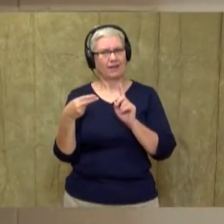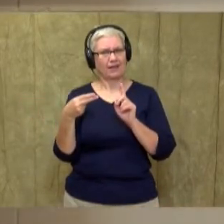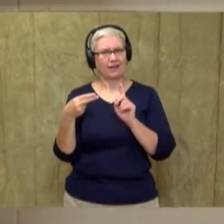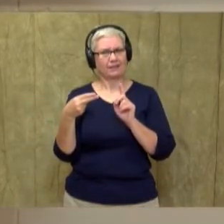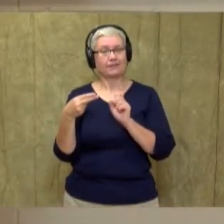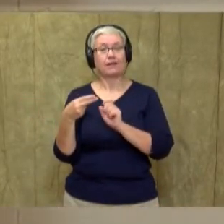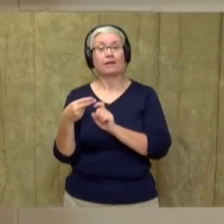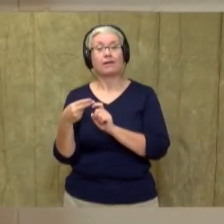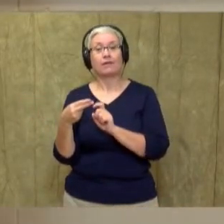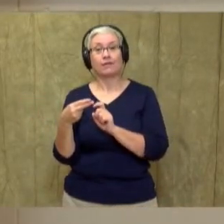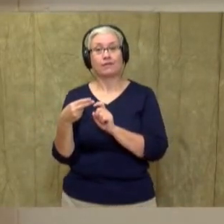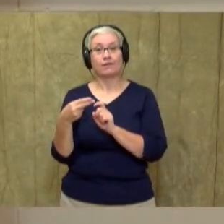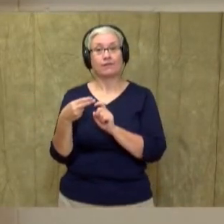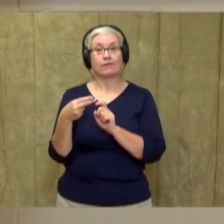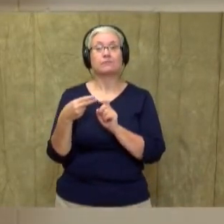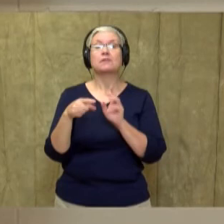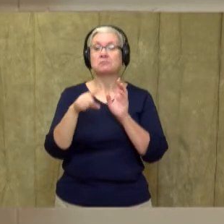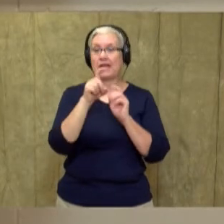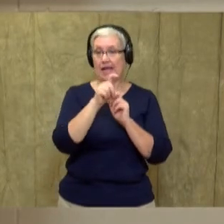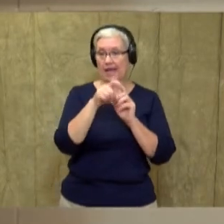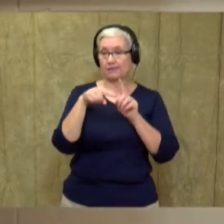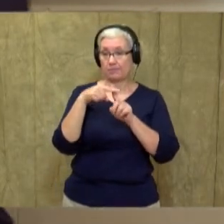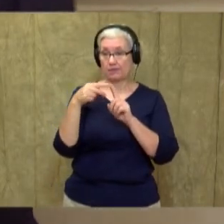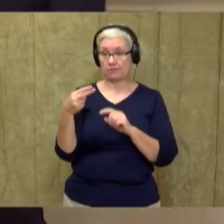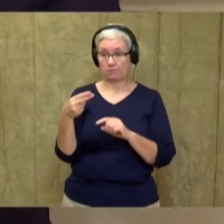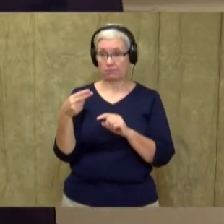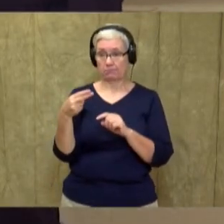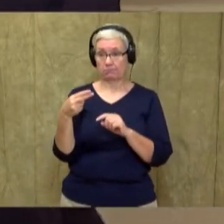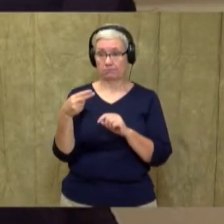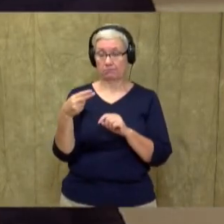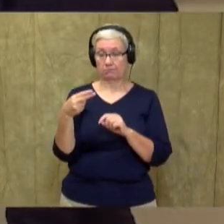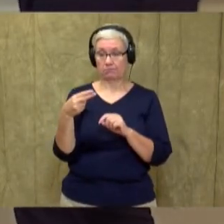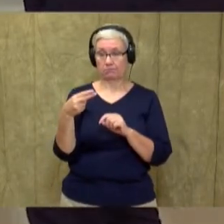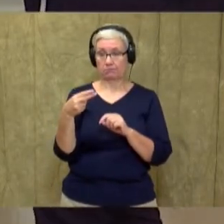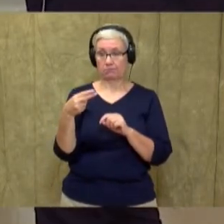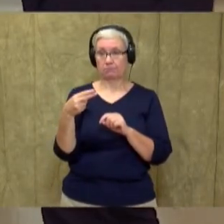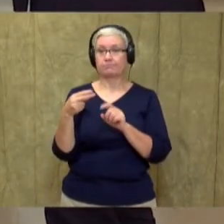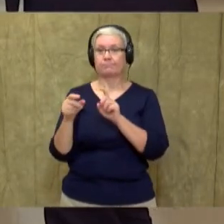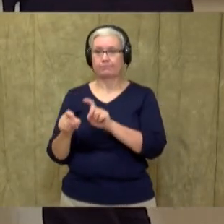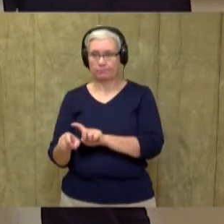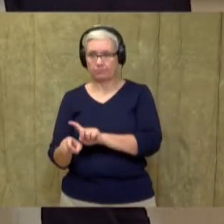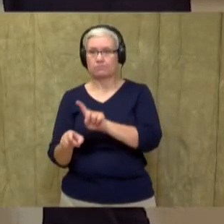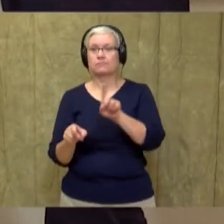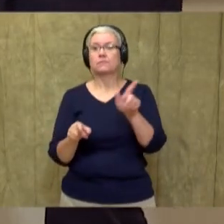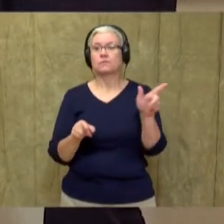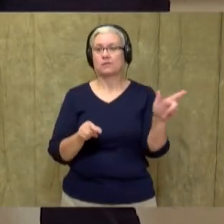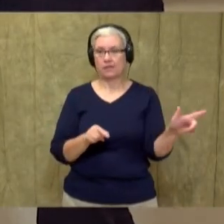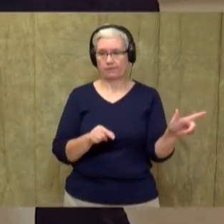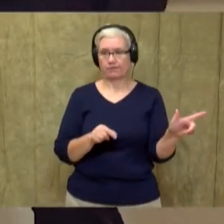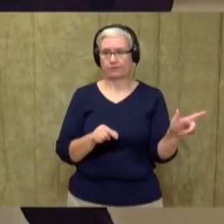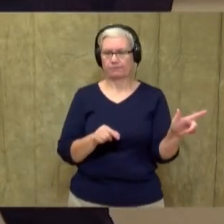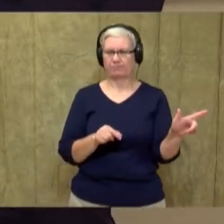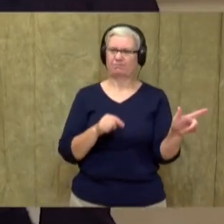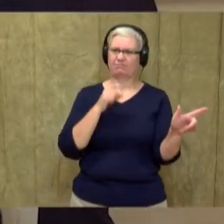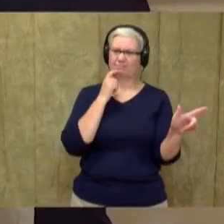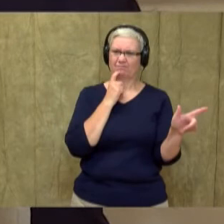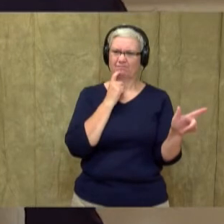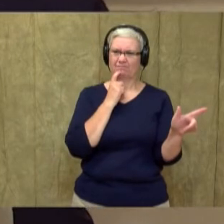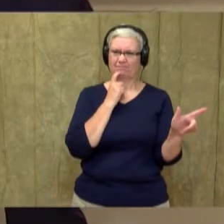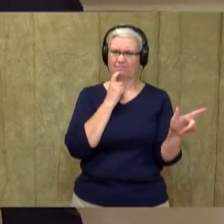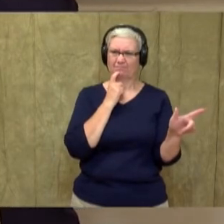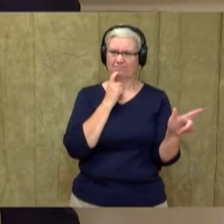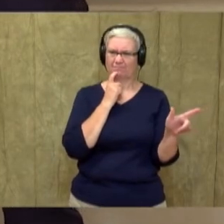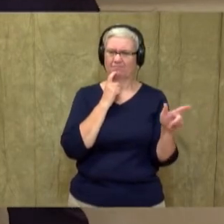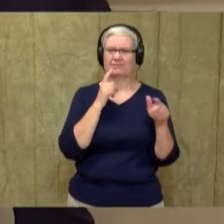value, if I had x plus h, x plus 3, my graph is shifting to the left. So when